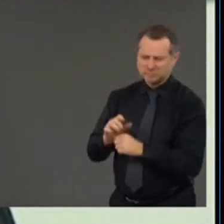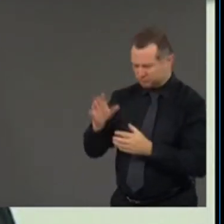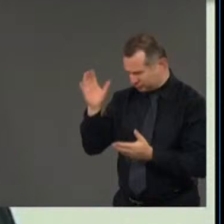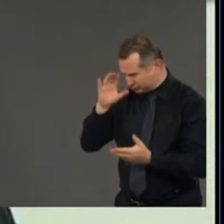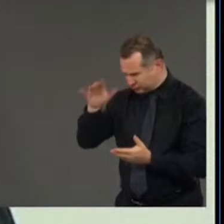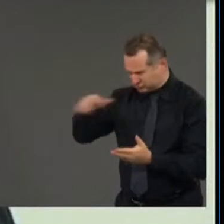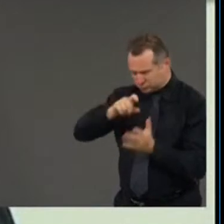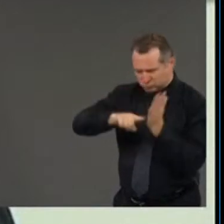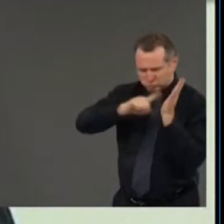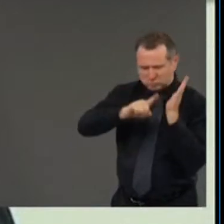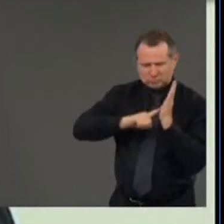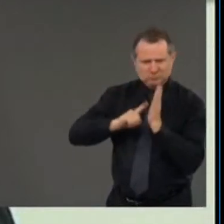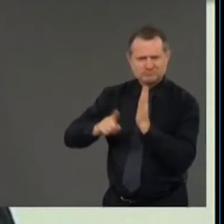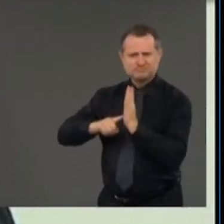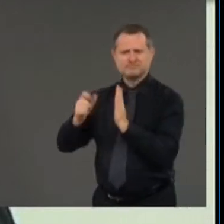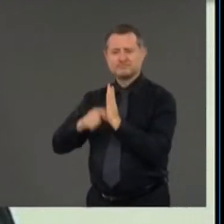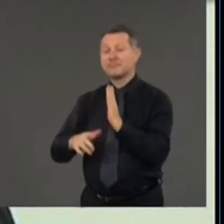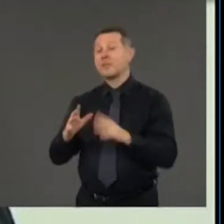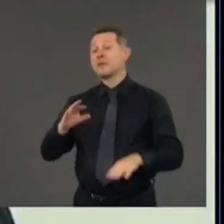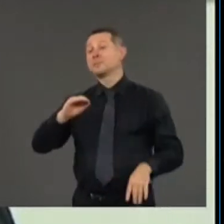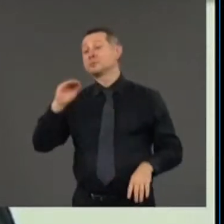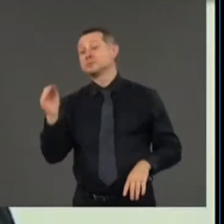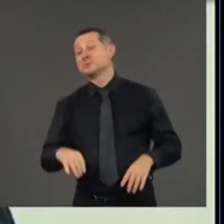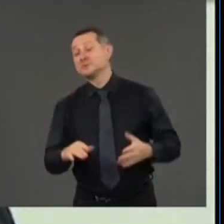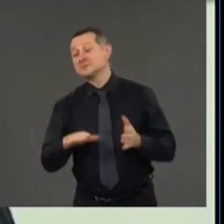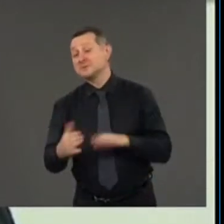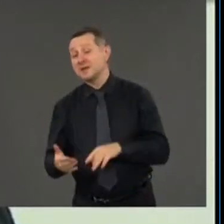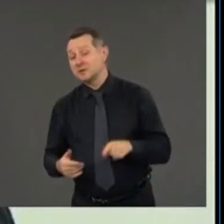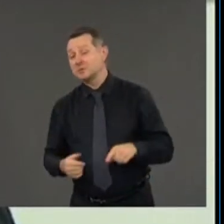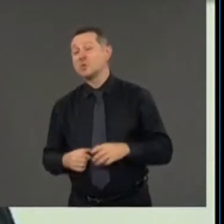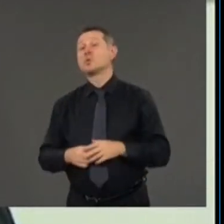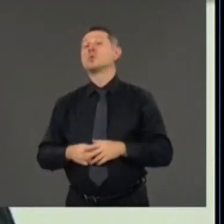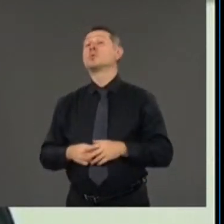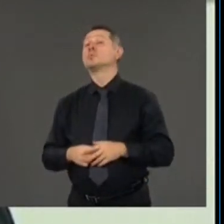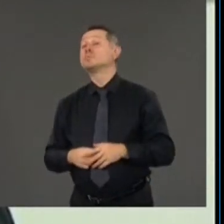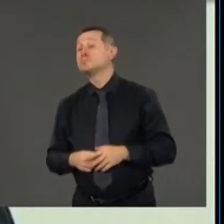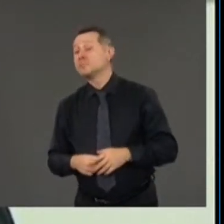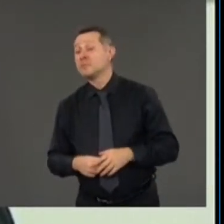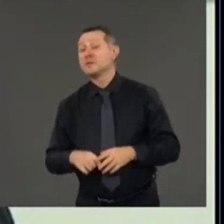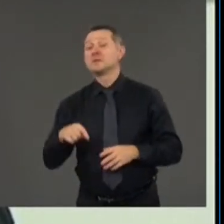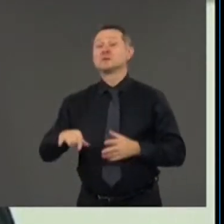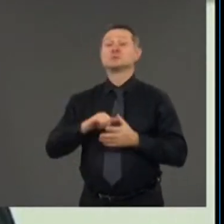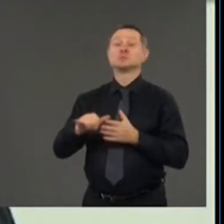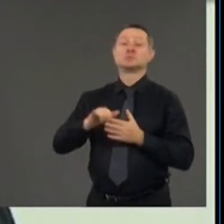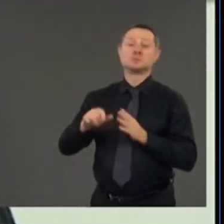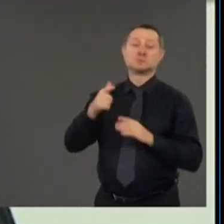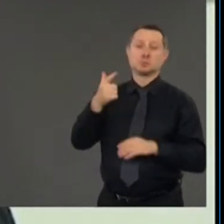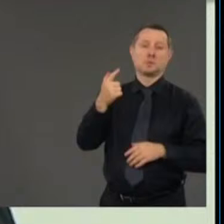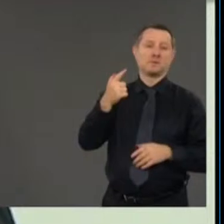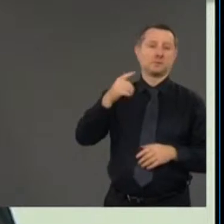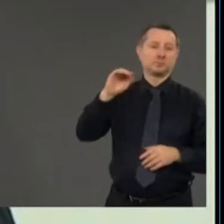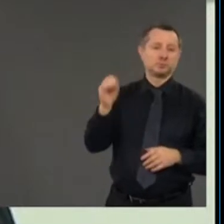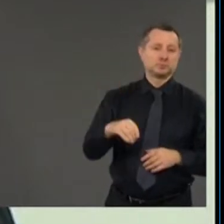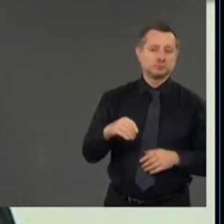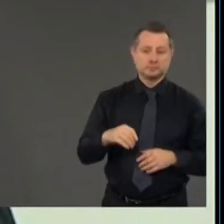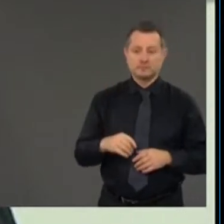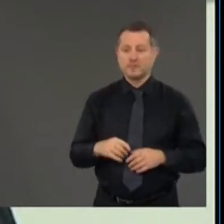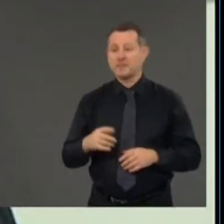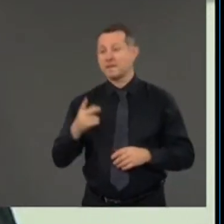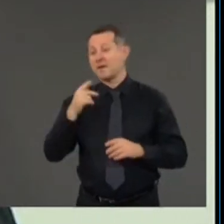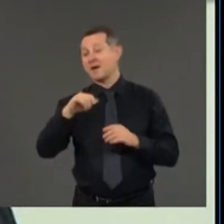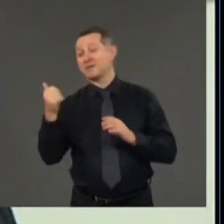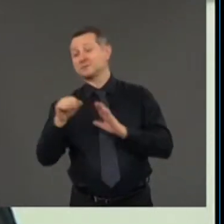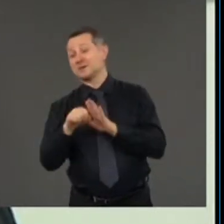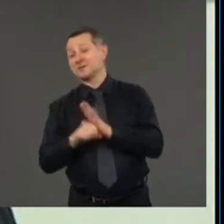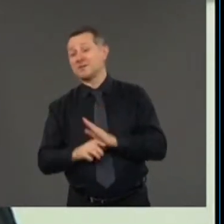Percentage of deaths, nursing homes, percentage of total was in New York 21%. And just look at other states.